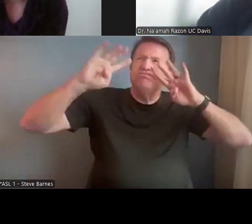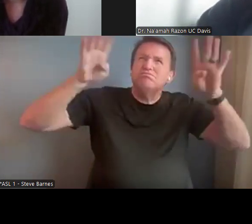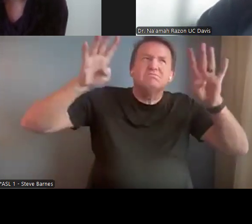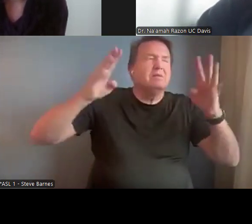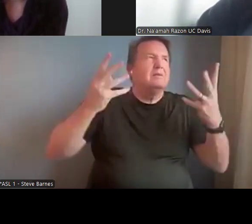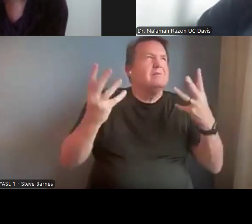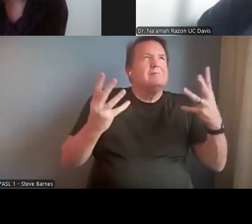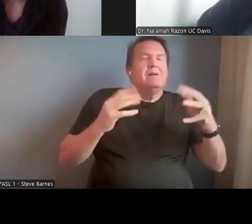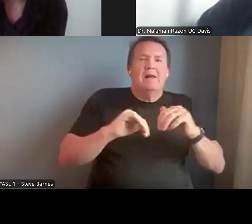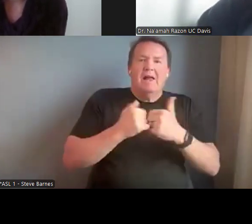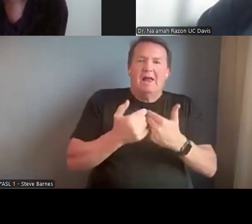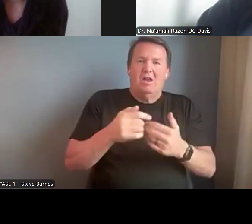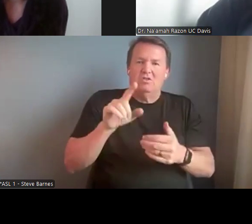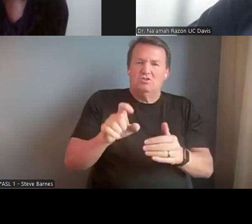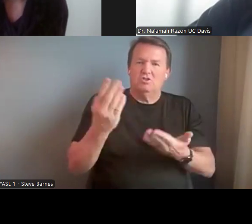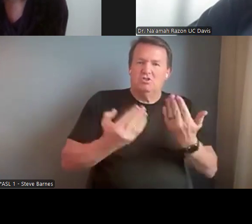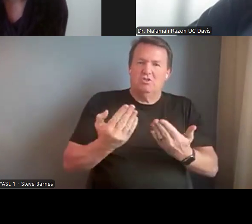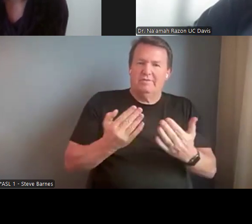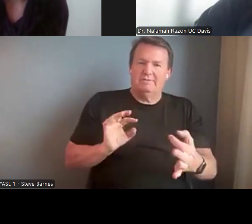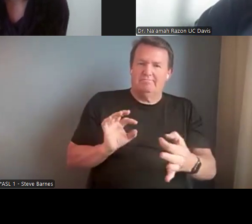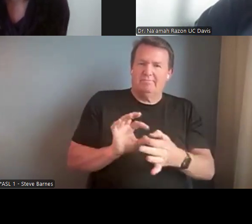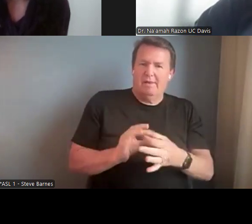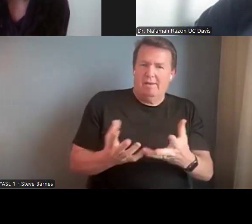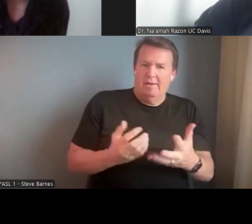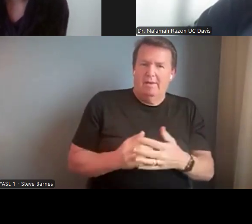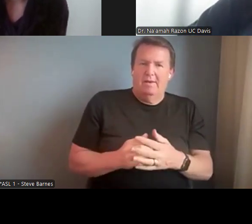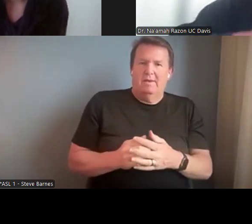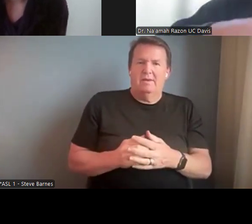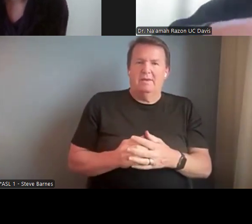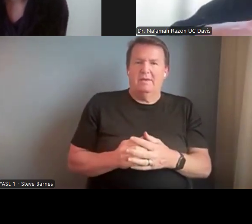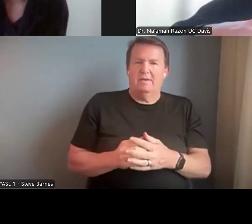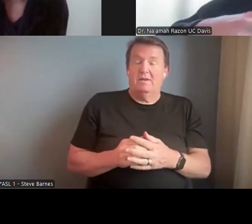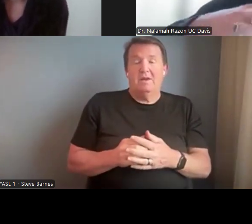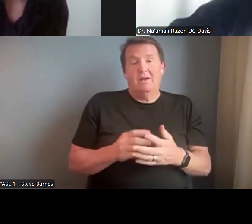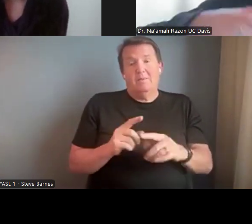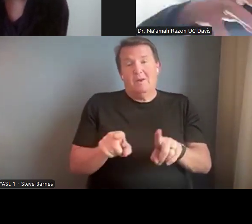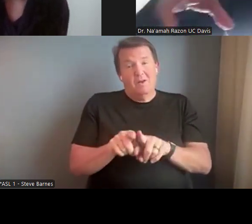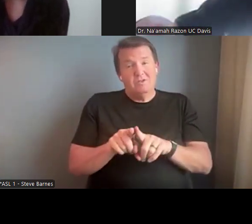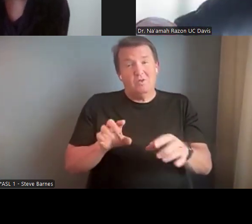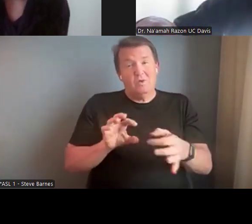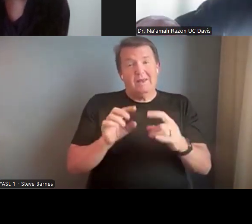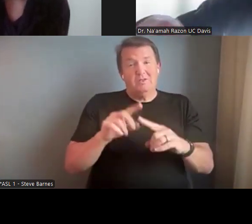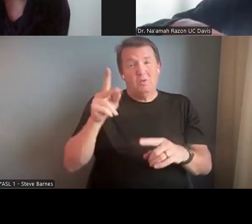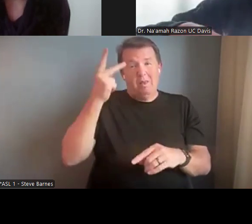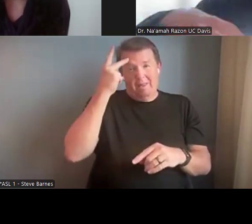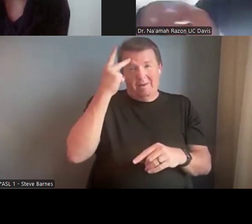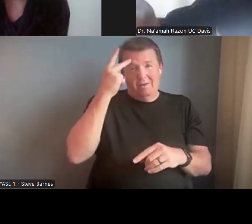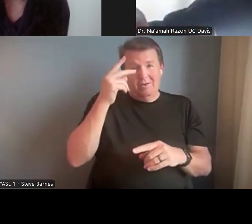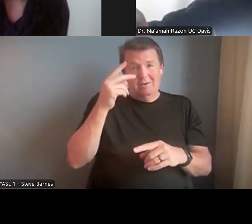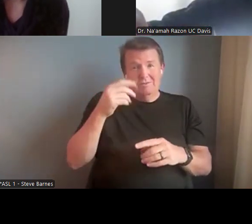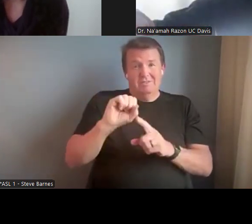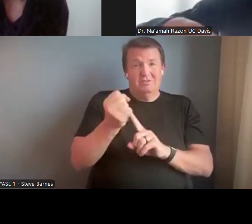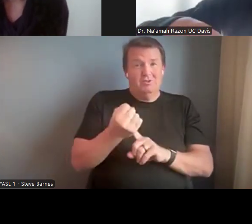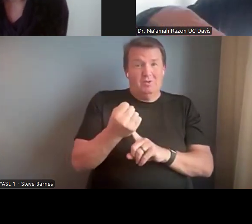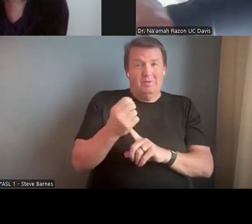be. I think that's one of the things that we're really finding, related also, for example, to the political climate. People might not be where we want them